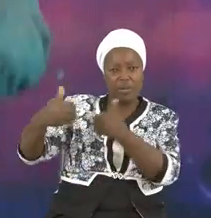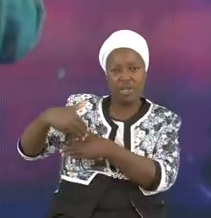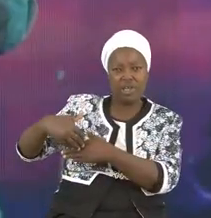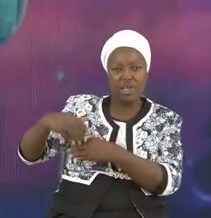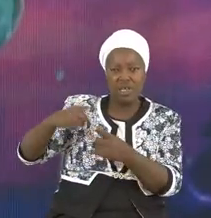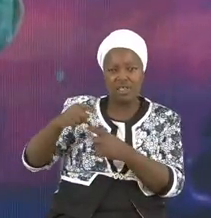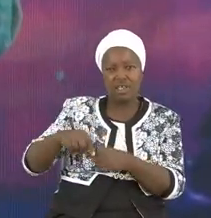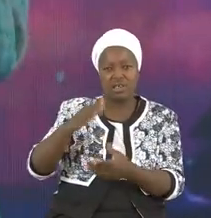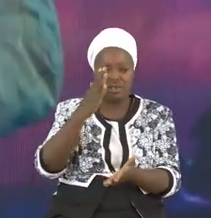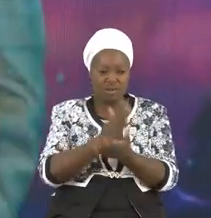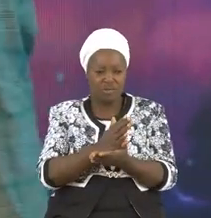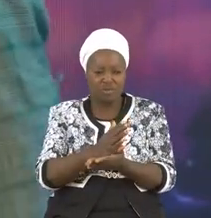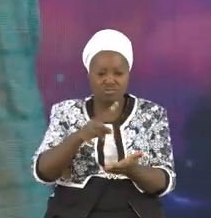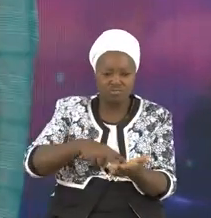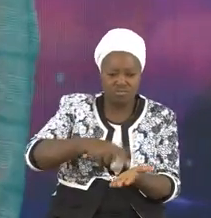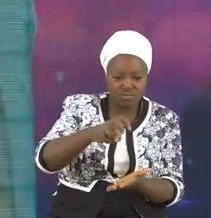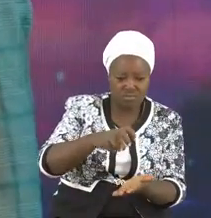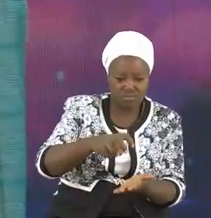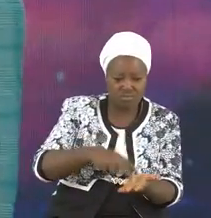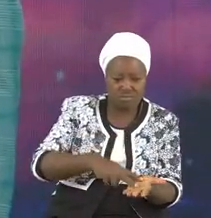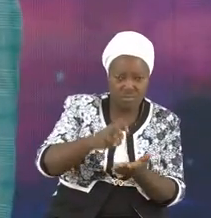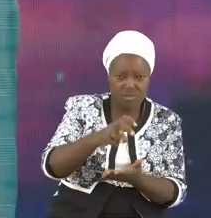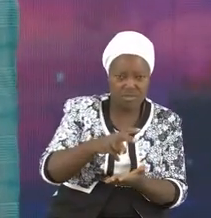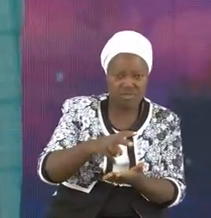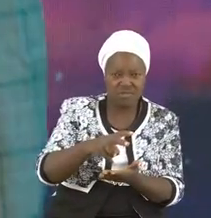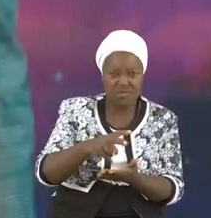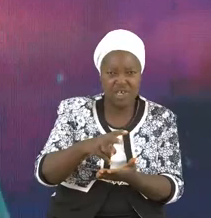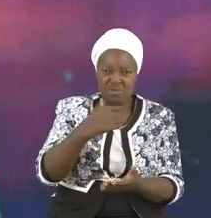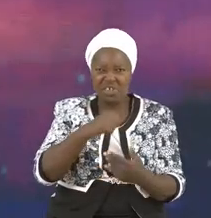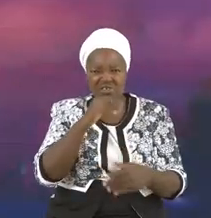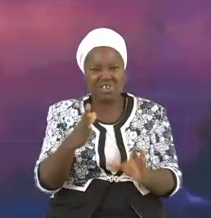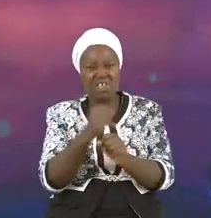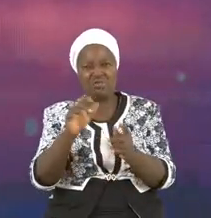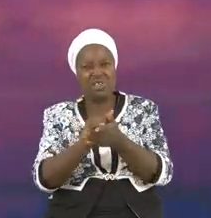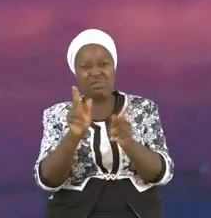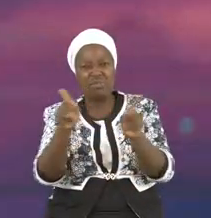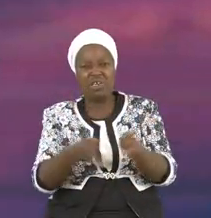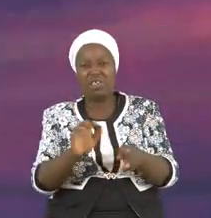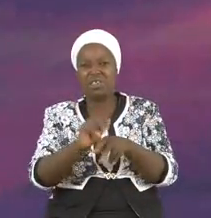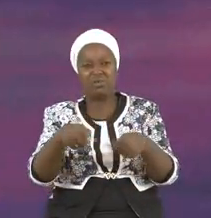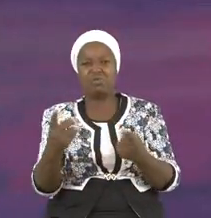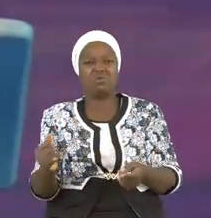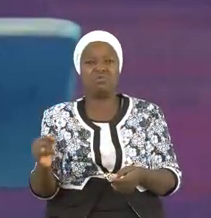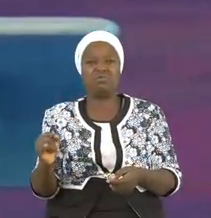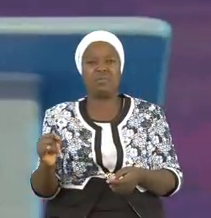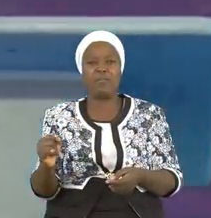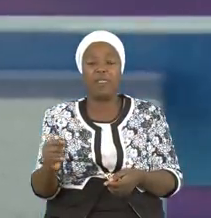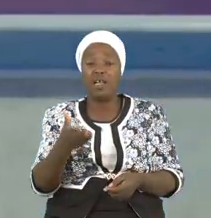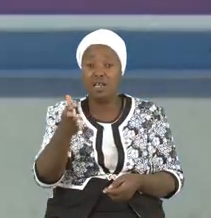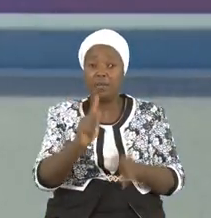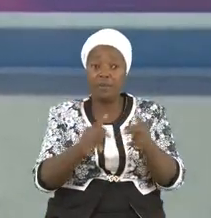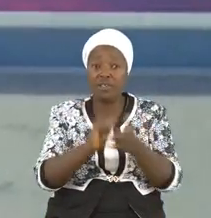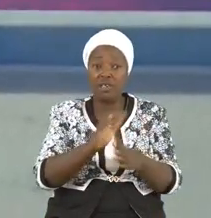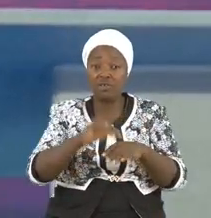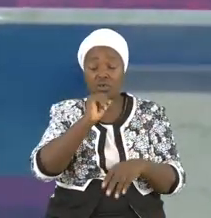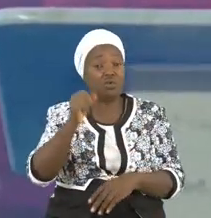not likely to get to where he's going. There are people that do not understand.